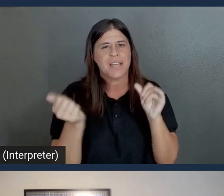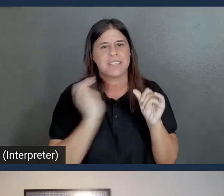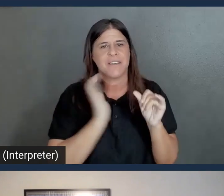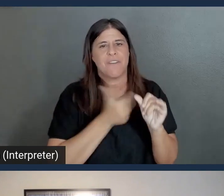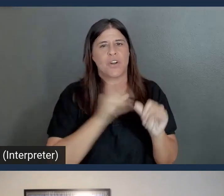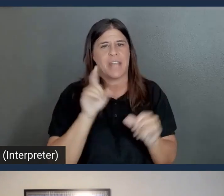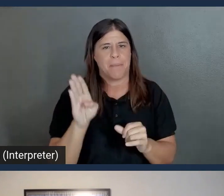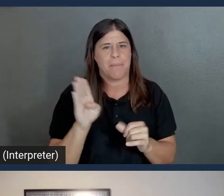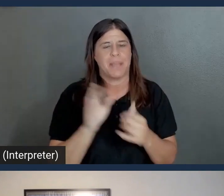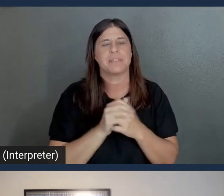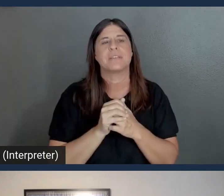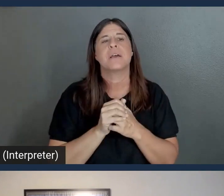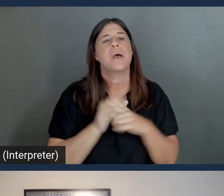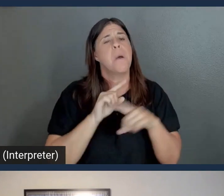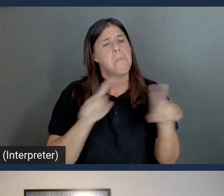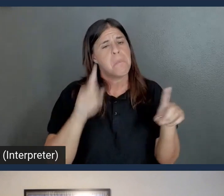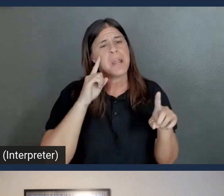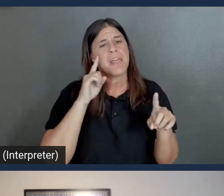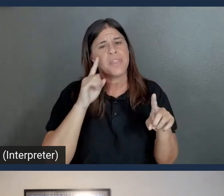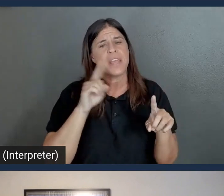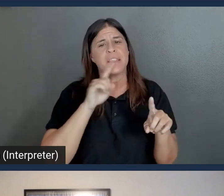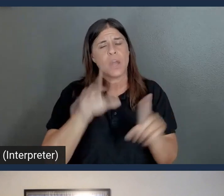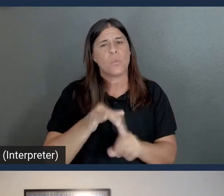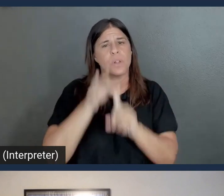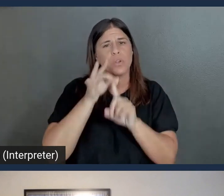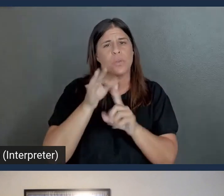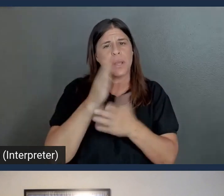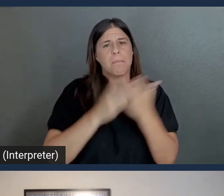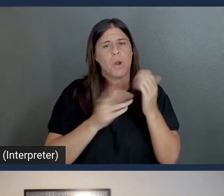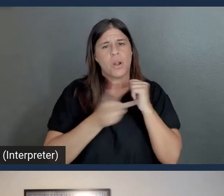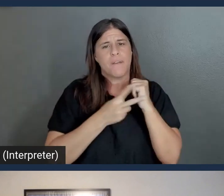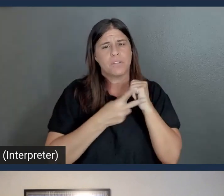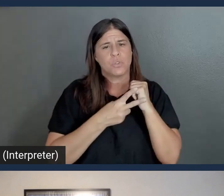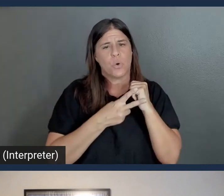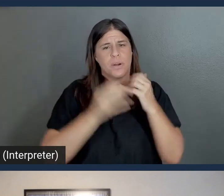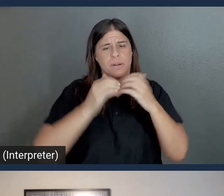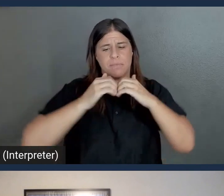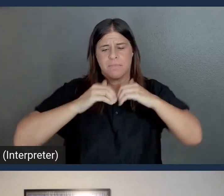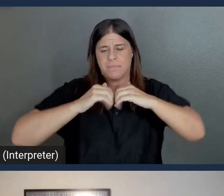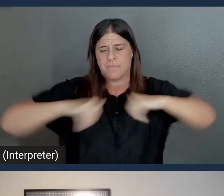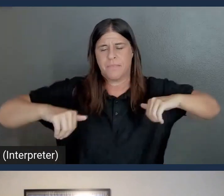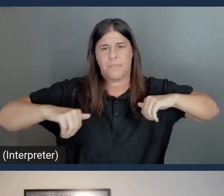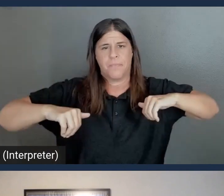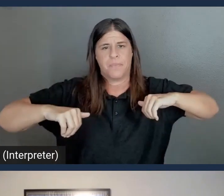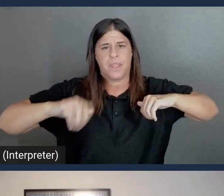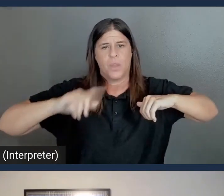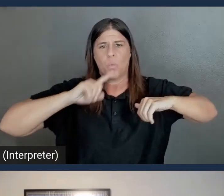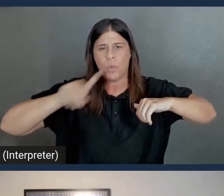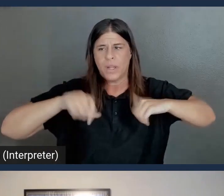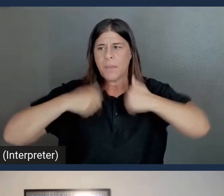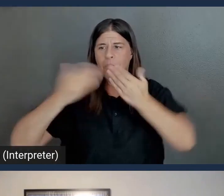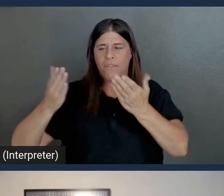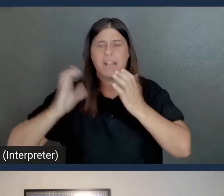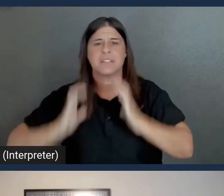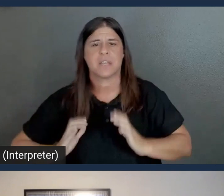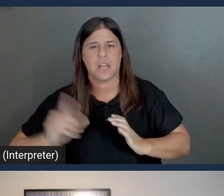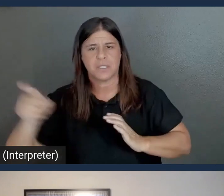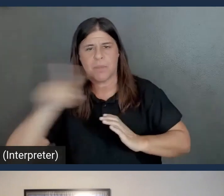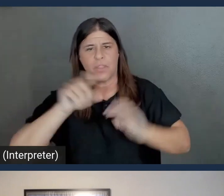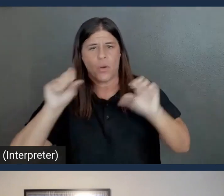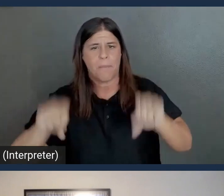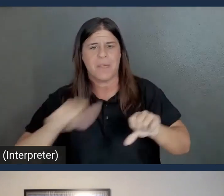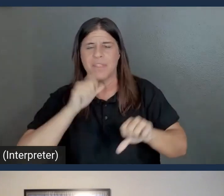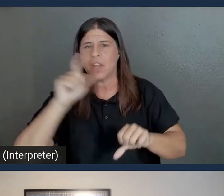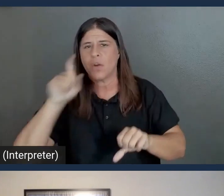database. But I think that unique aspect that storage is decoupled from compute really gives the customer the ability to know that they don't have